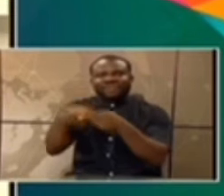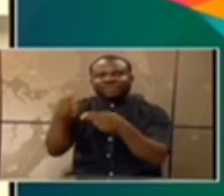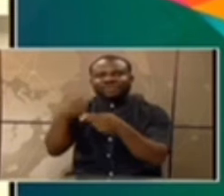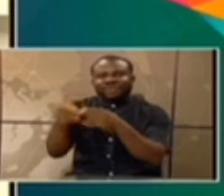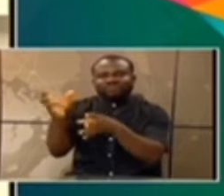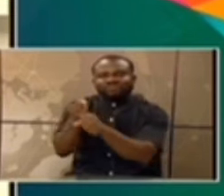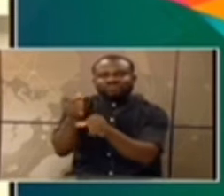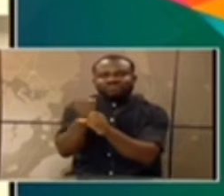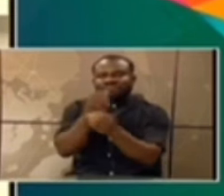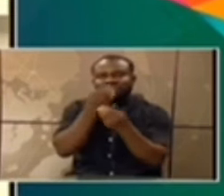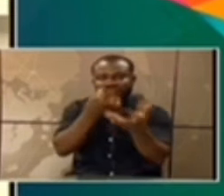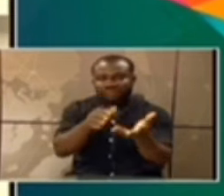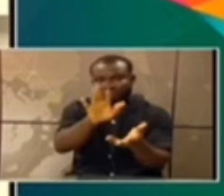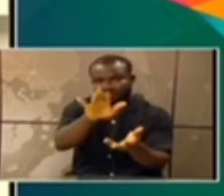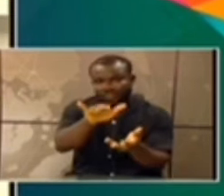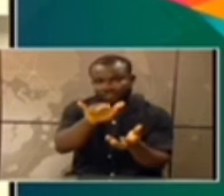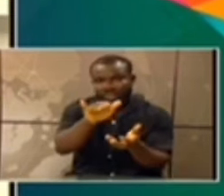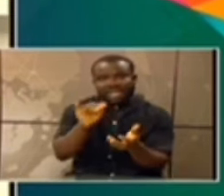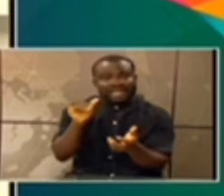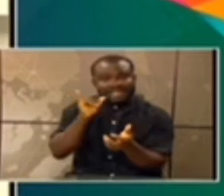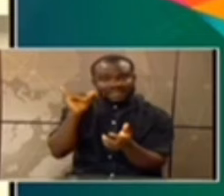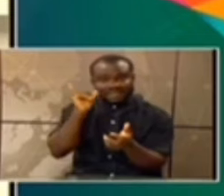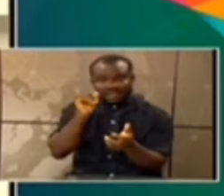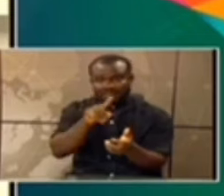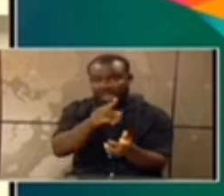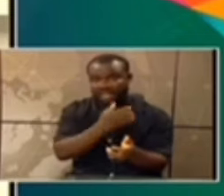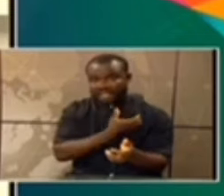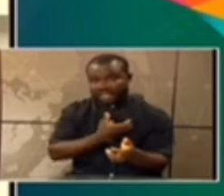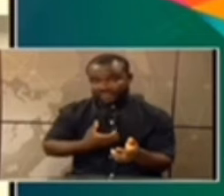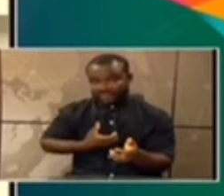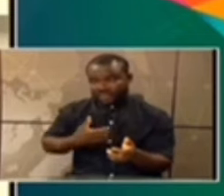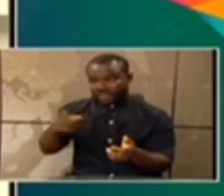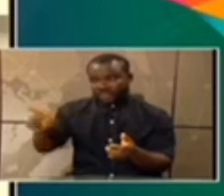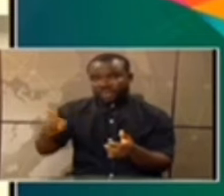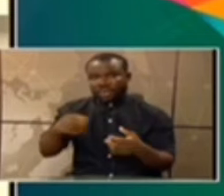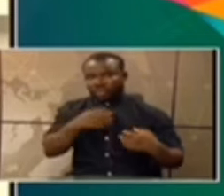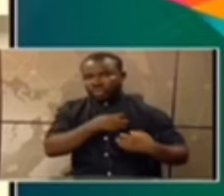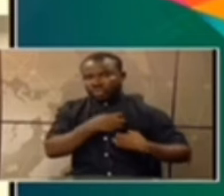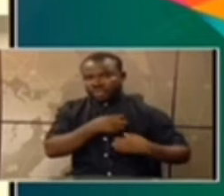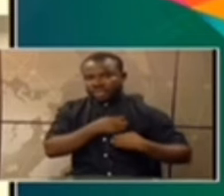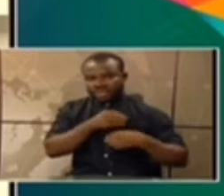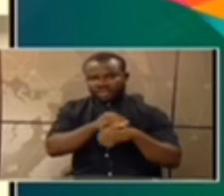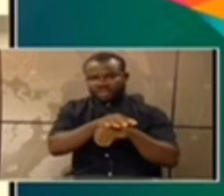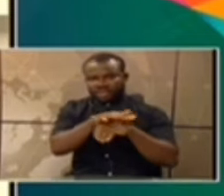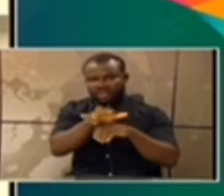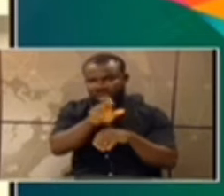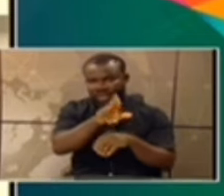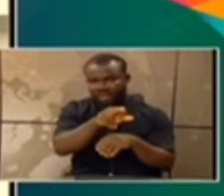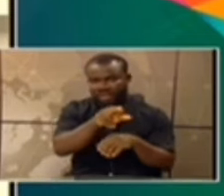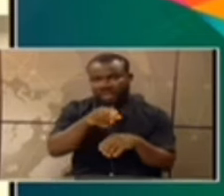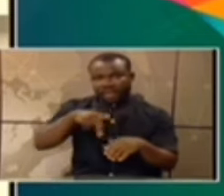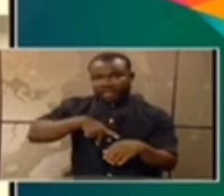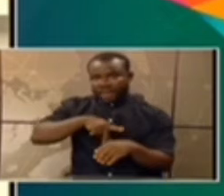a omuye wo complain bankran parliamentary candidate bi e wonzema asase ne so oni mc